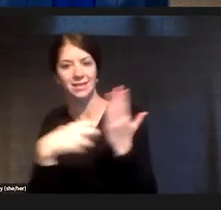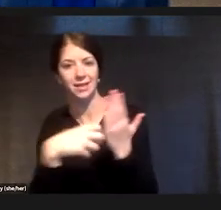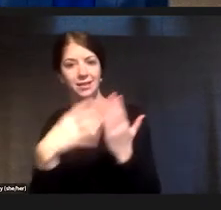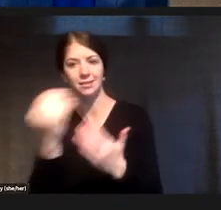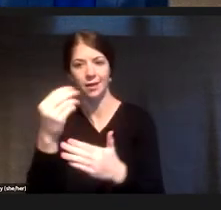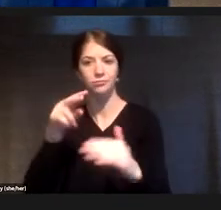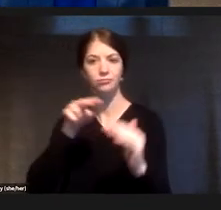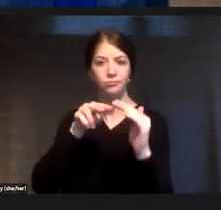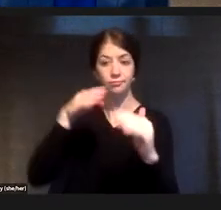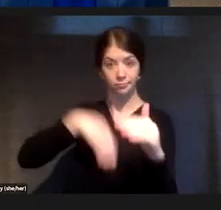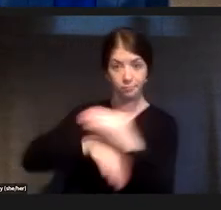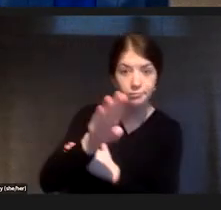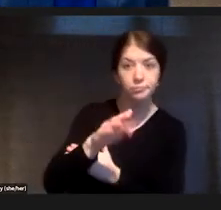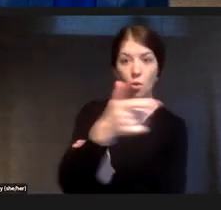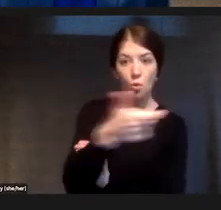inside."